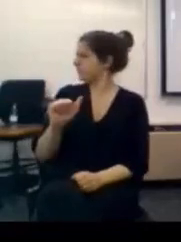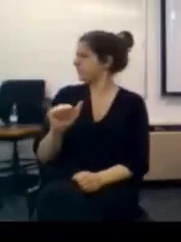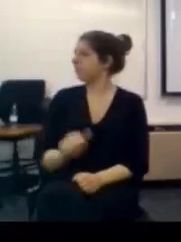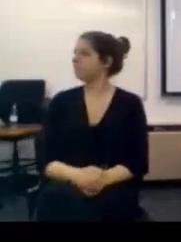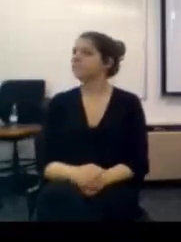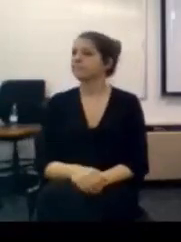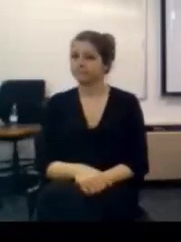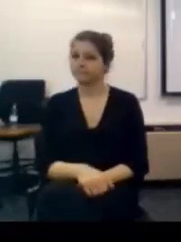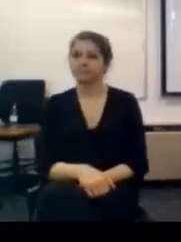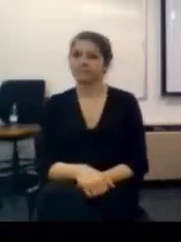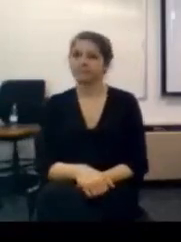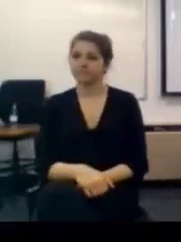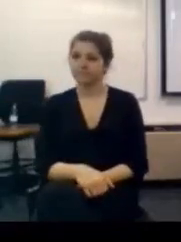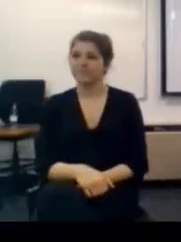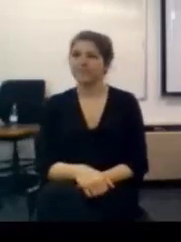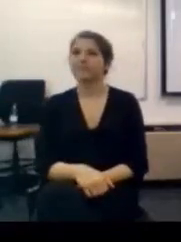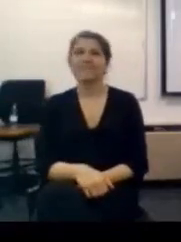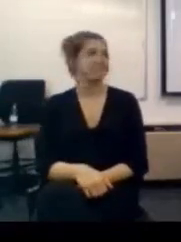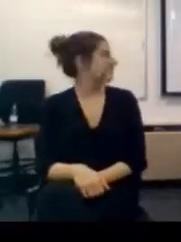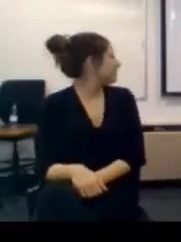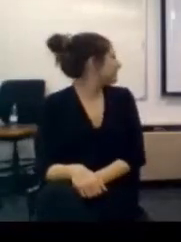with disabilities.